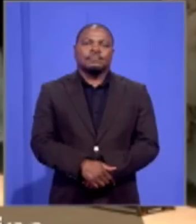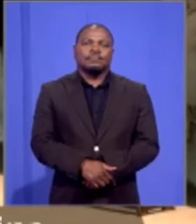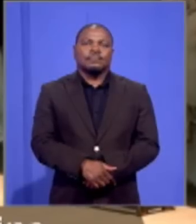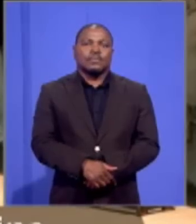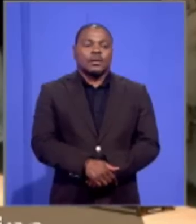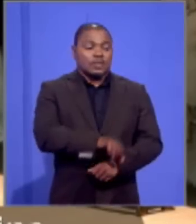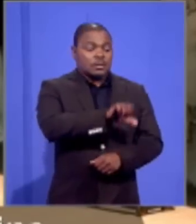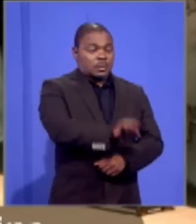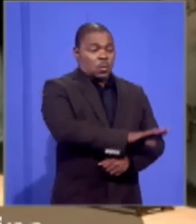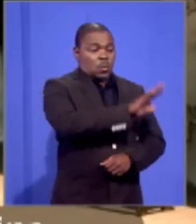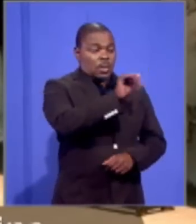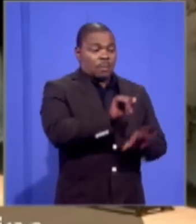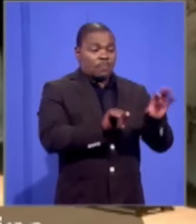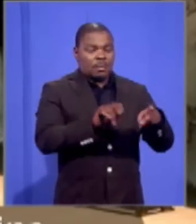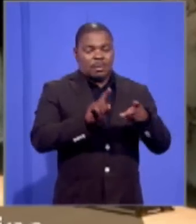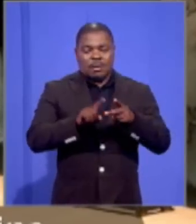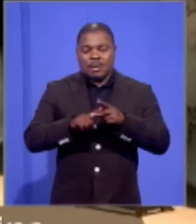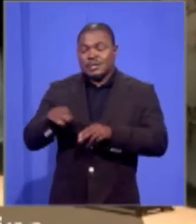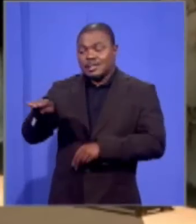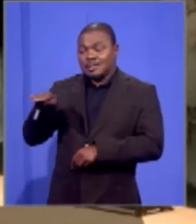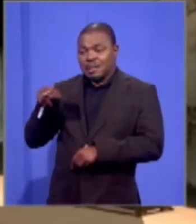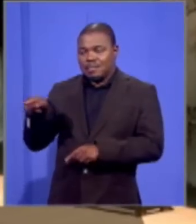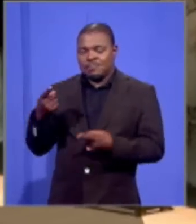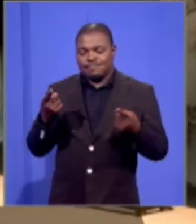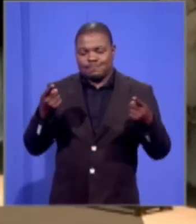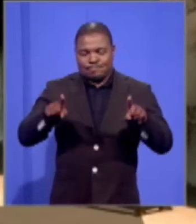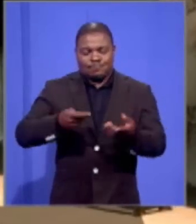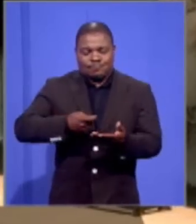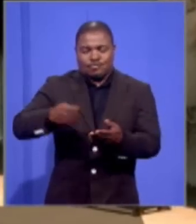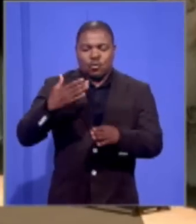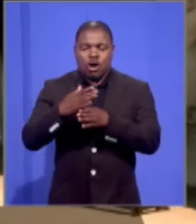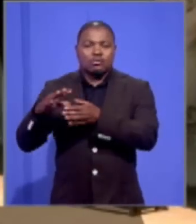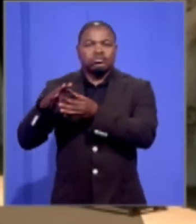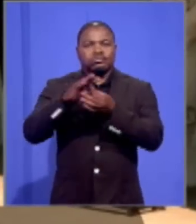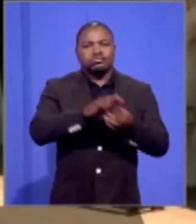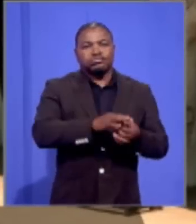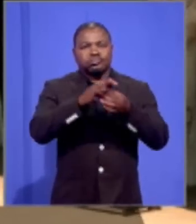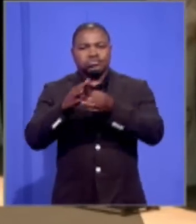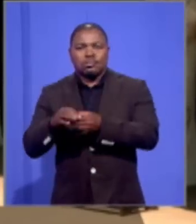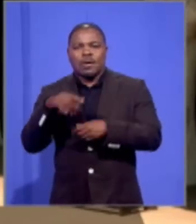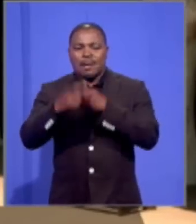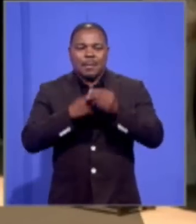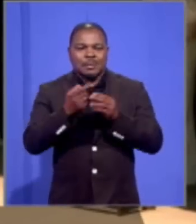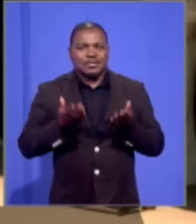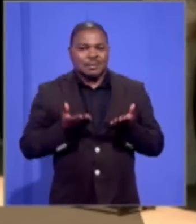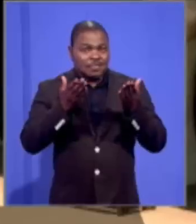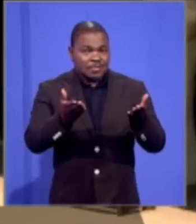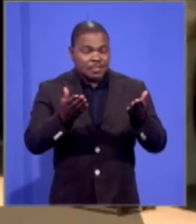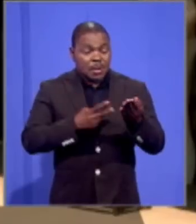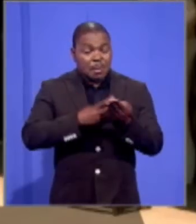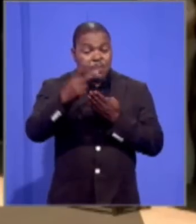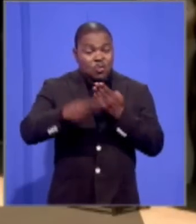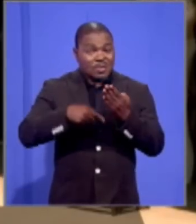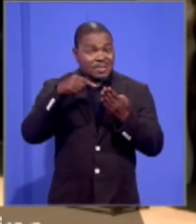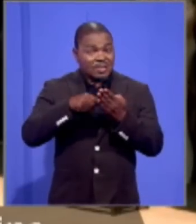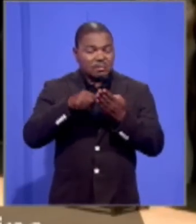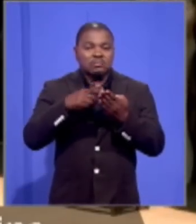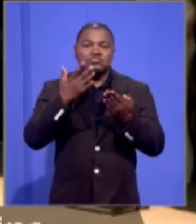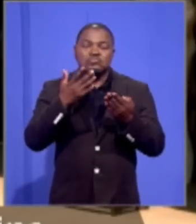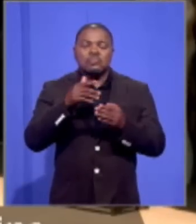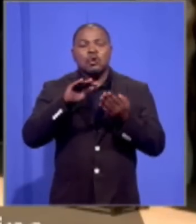Naga ya Afrika Borwa le naga ya Zimbabwe gompieno di sainile tumalano ya tirisano mmogo tebang le neelo ya ditirelo mme projeke eno e tlile go